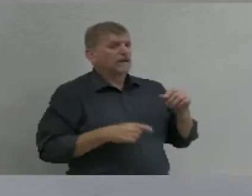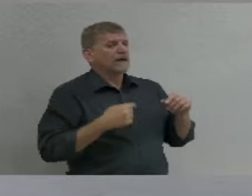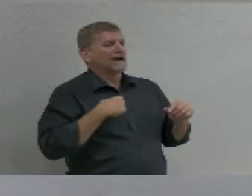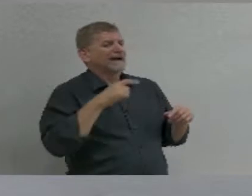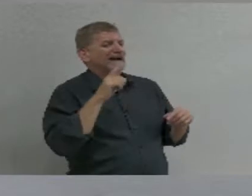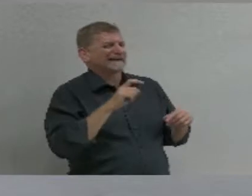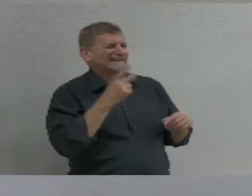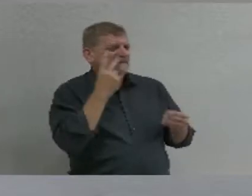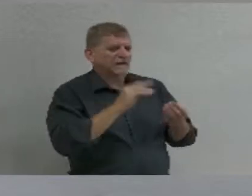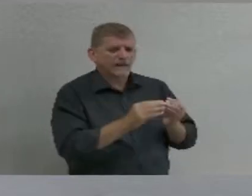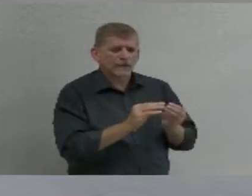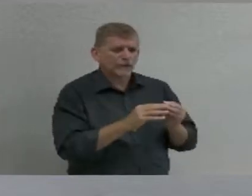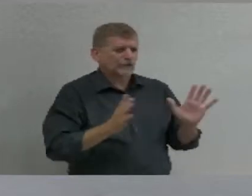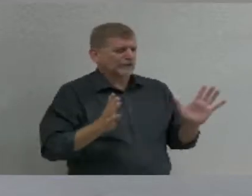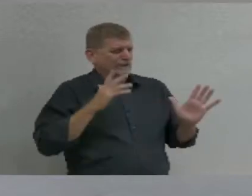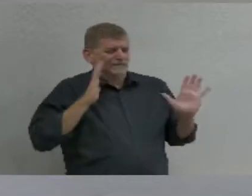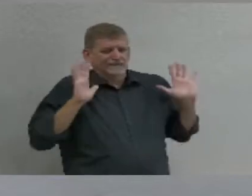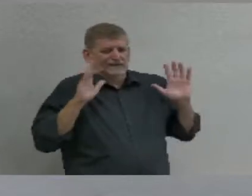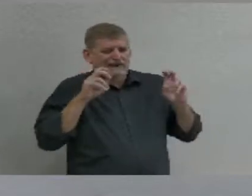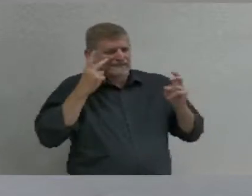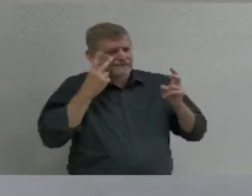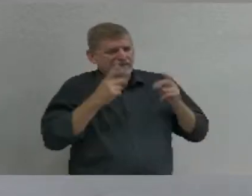Absolutely.